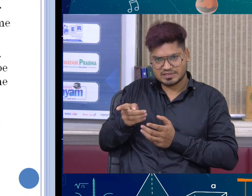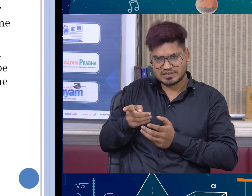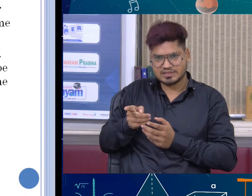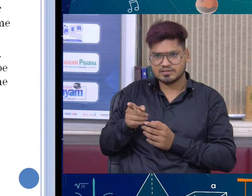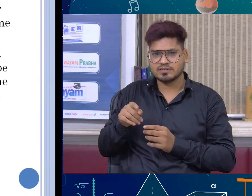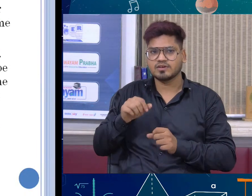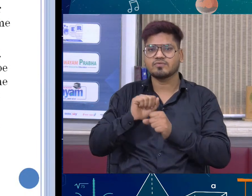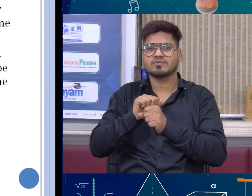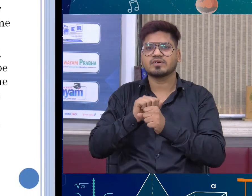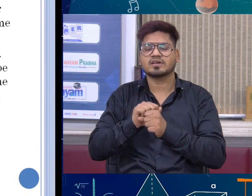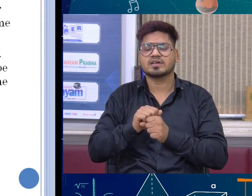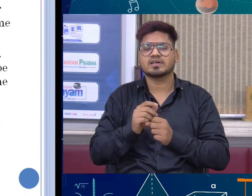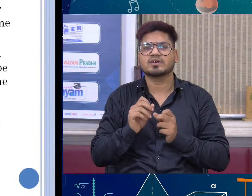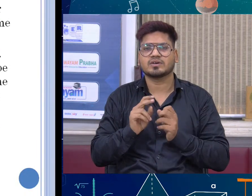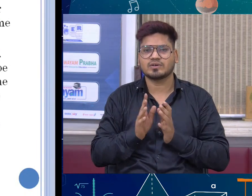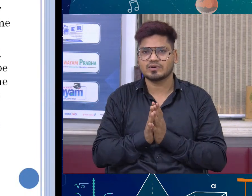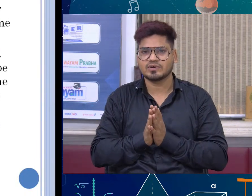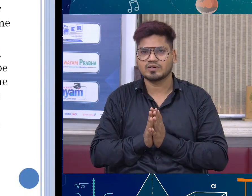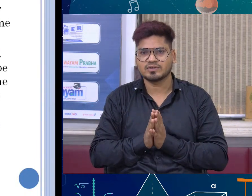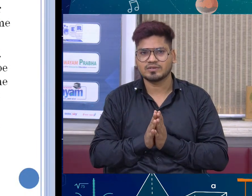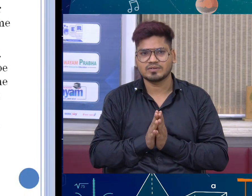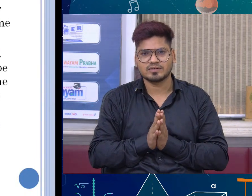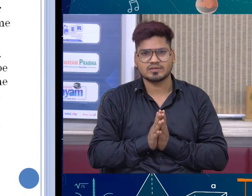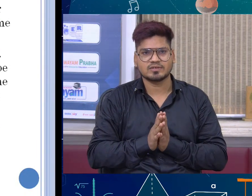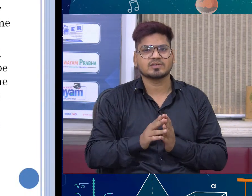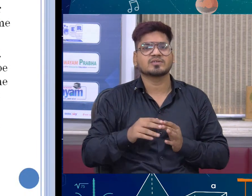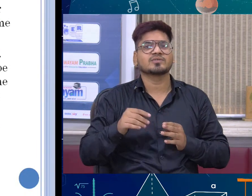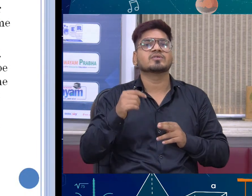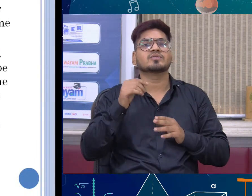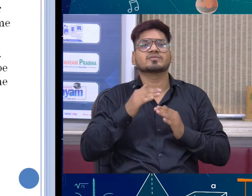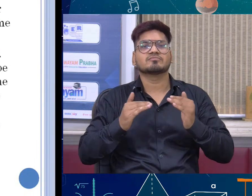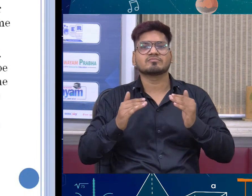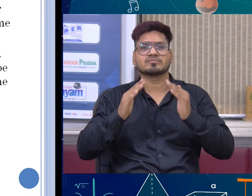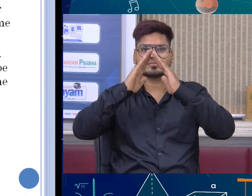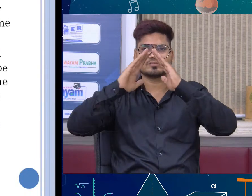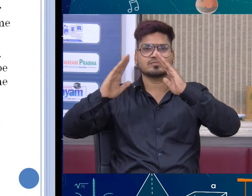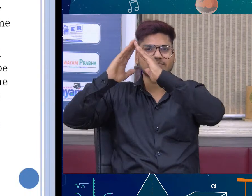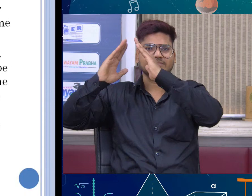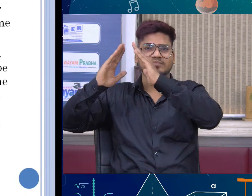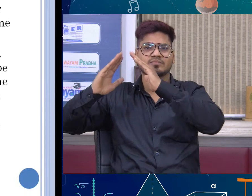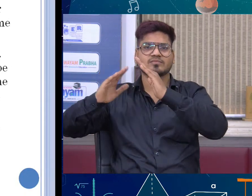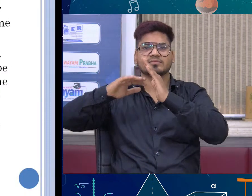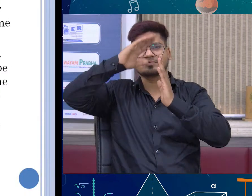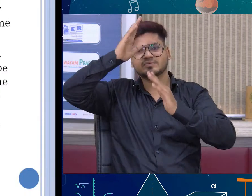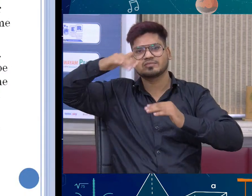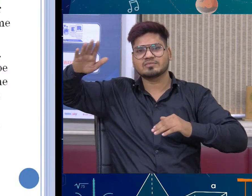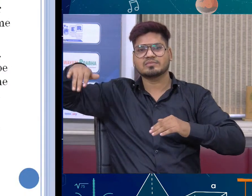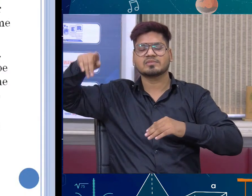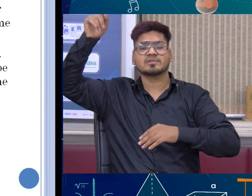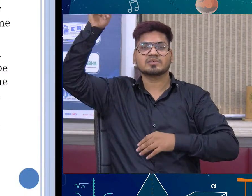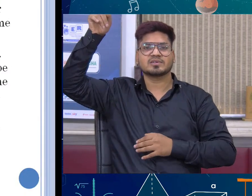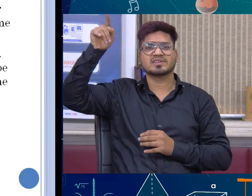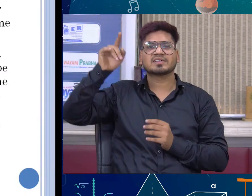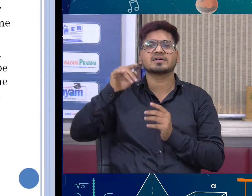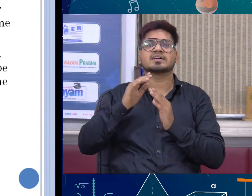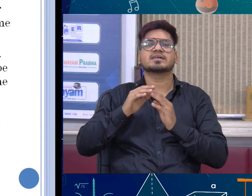coming to a rain going to fall. So the mountains are like clouds in the mountains and approaching